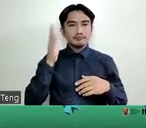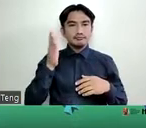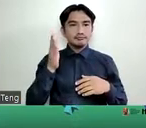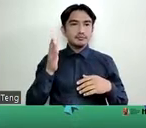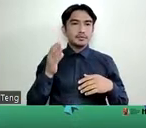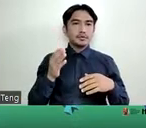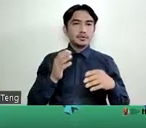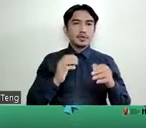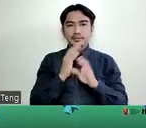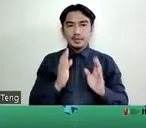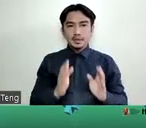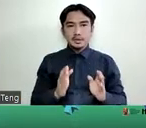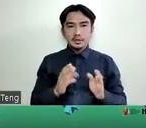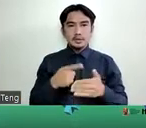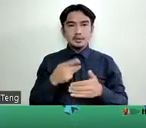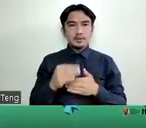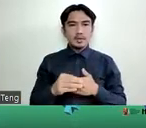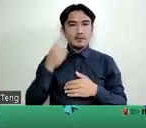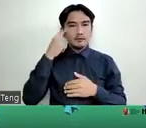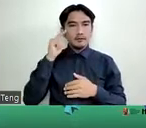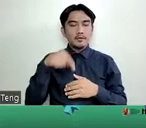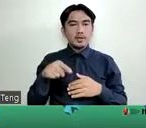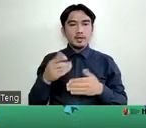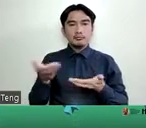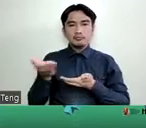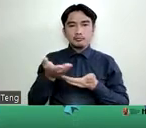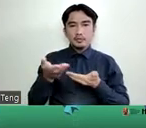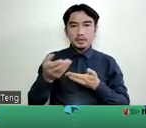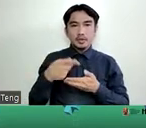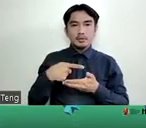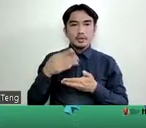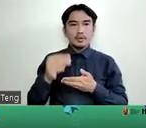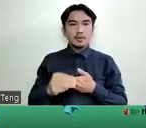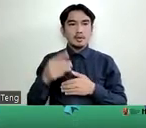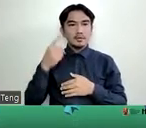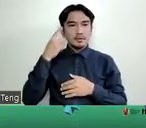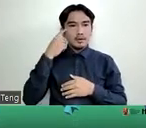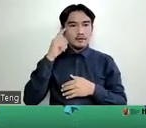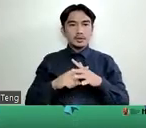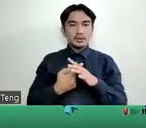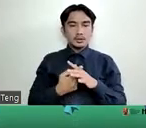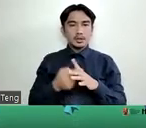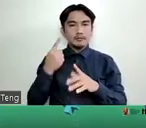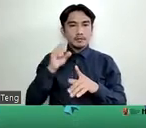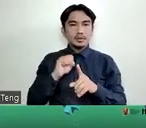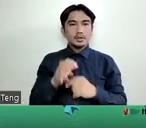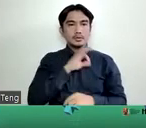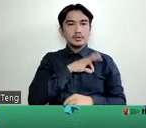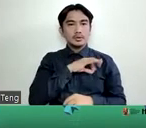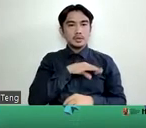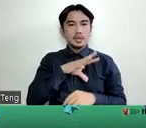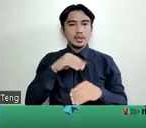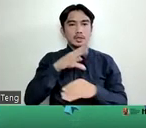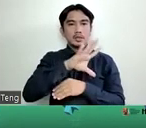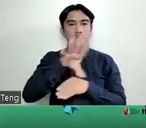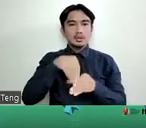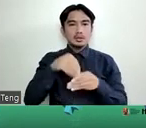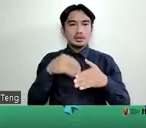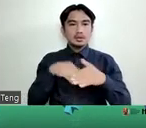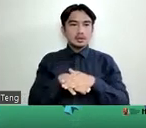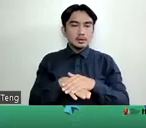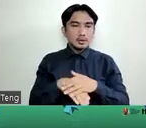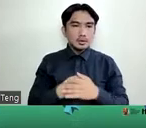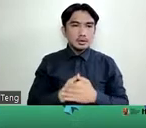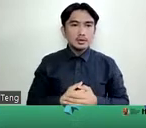Future Shapers program is a fellowship program for aspiring startups for social good and inclusion. So to name some of